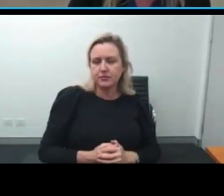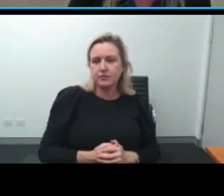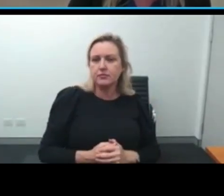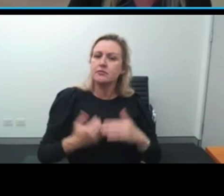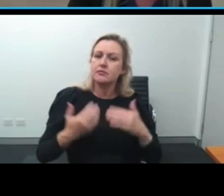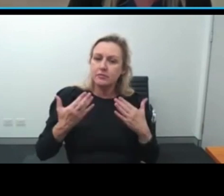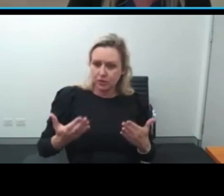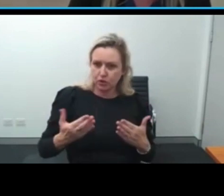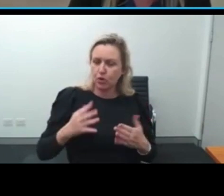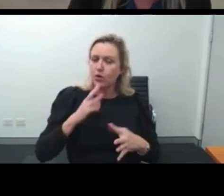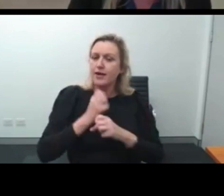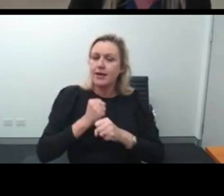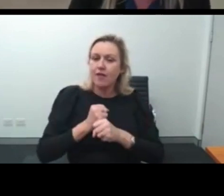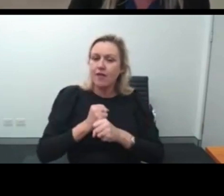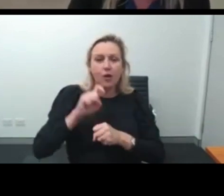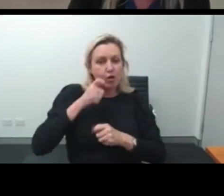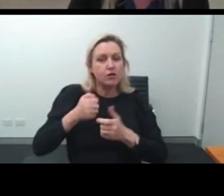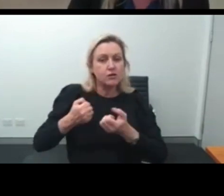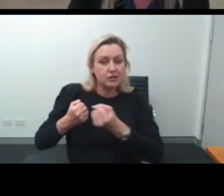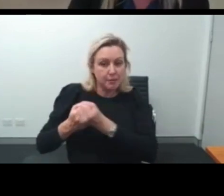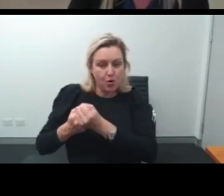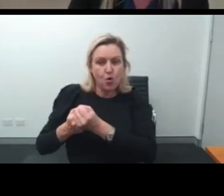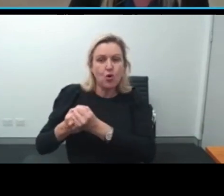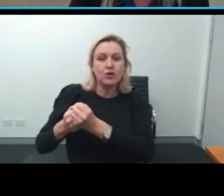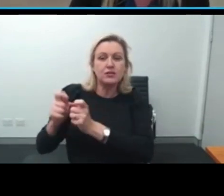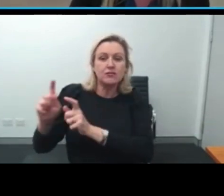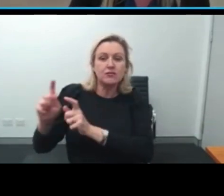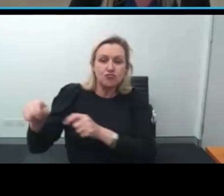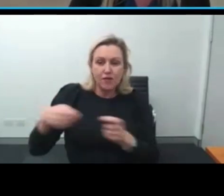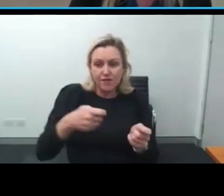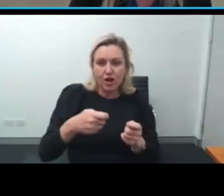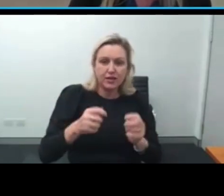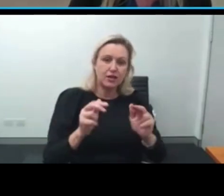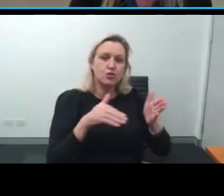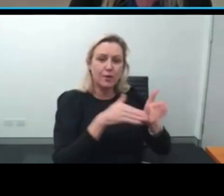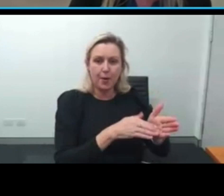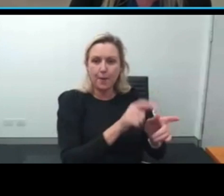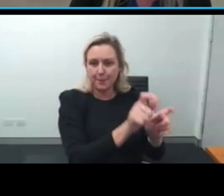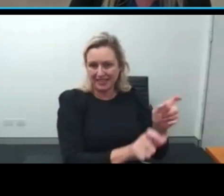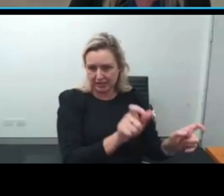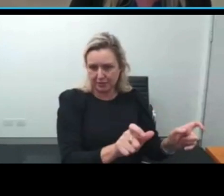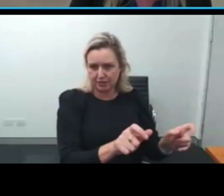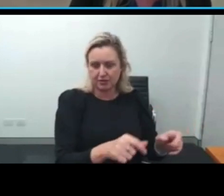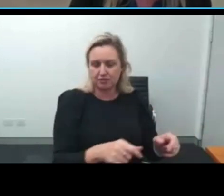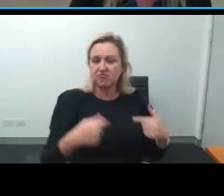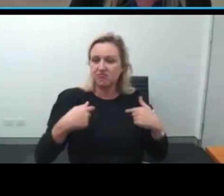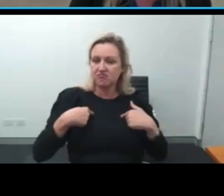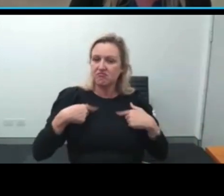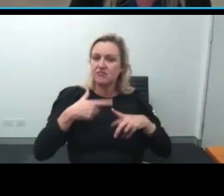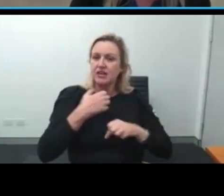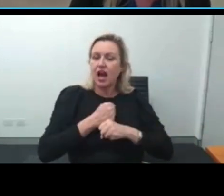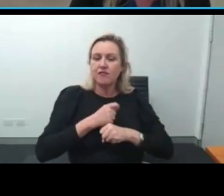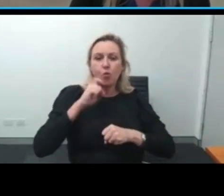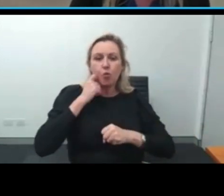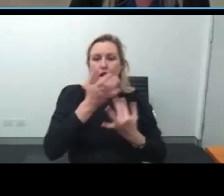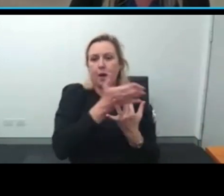So what will the government do to support providers to communicate with their care recipients? We will be doing a mail